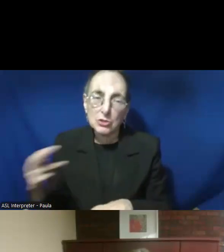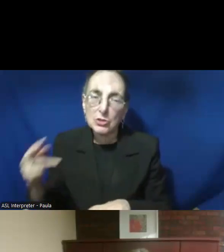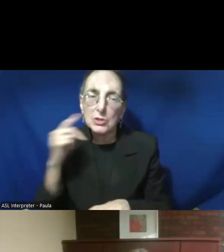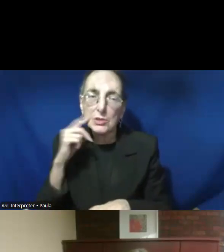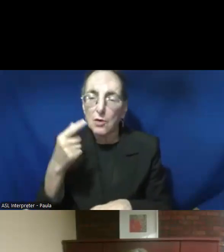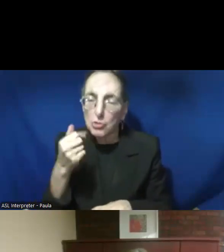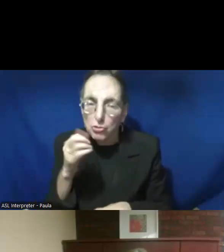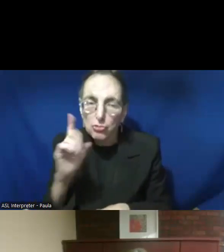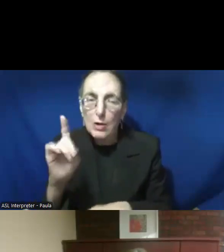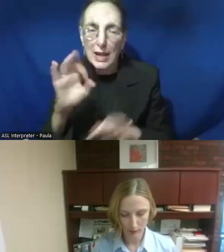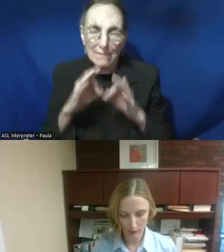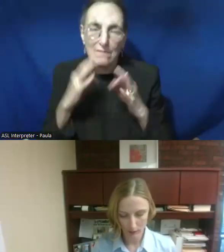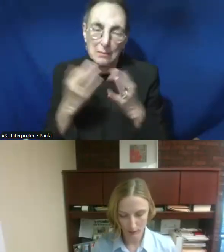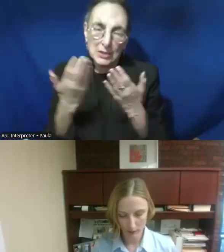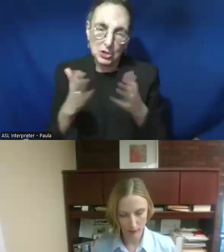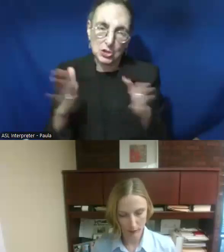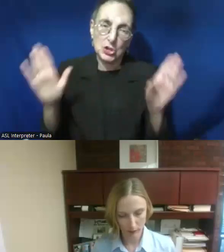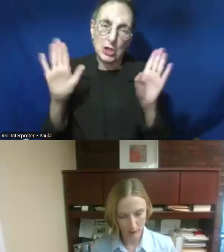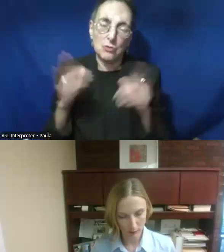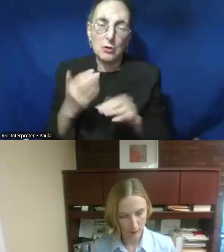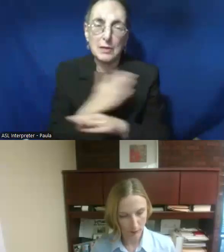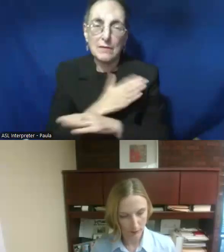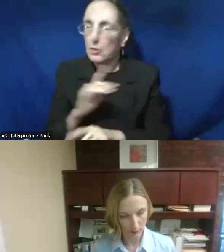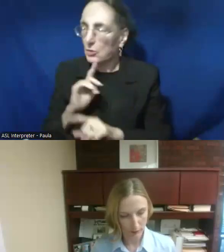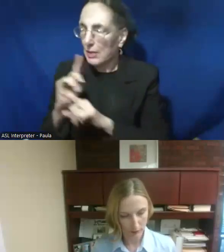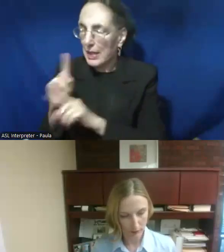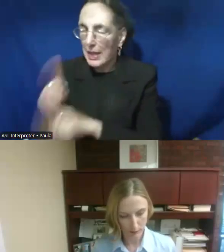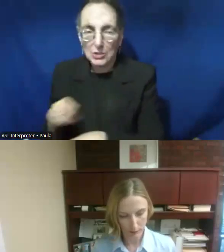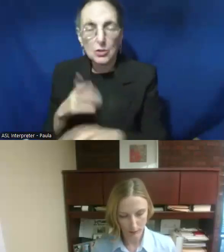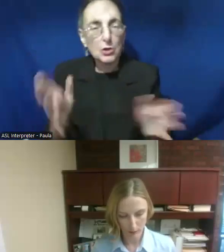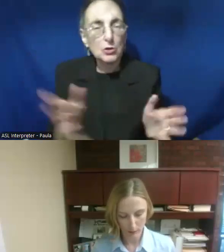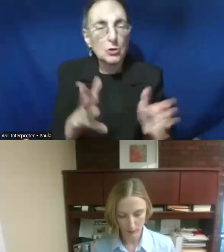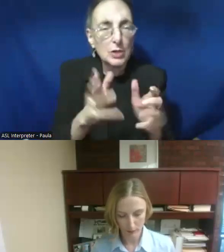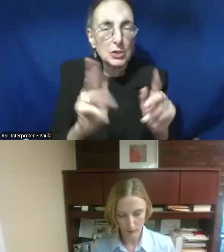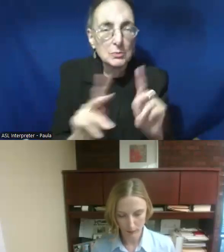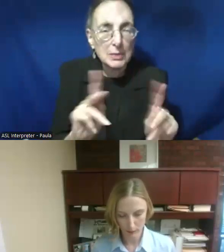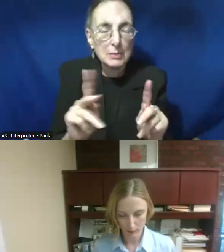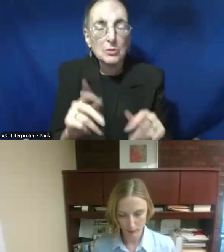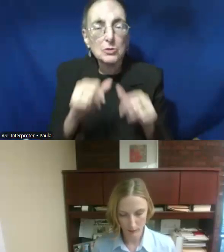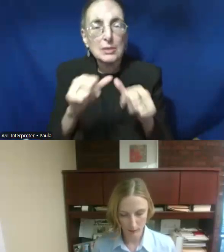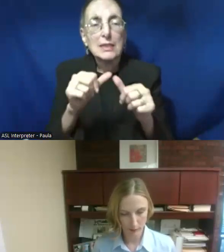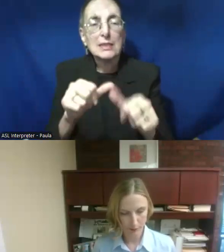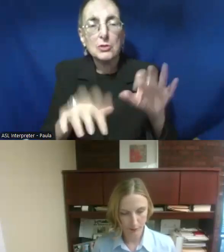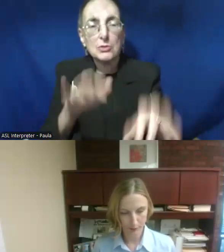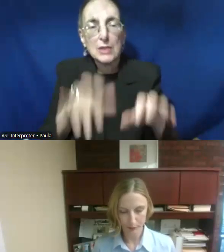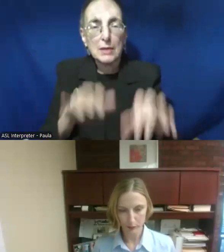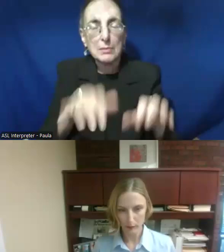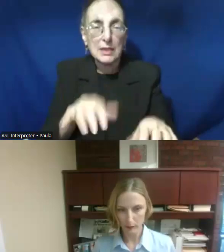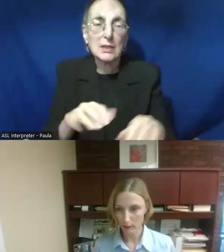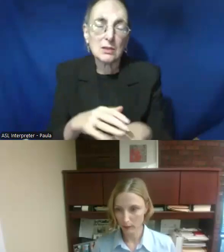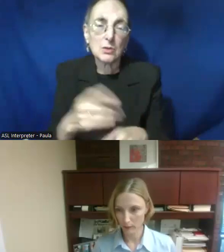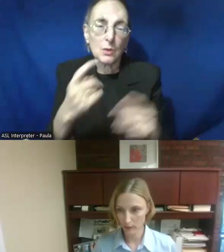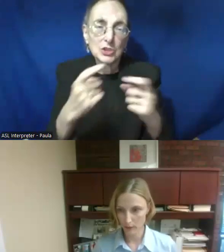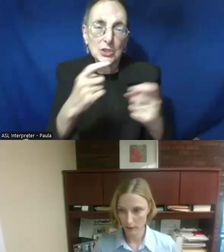I encourage people to continue putting questions in the chat. I'll still be checking it, but sorry, go ahead, Annette. No